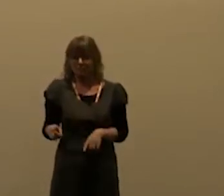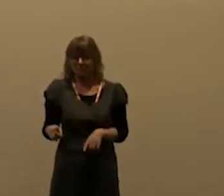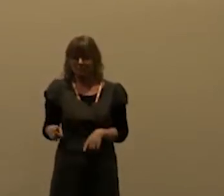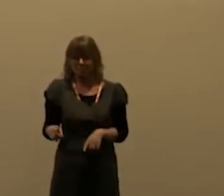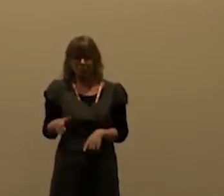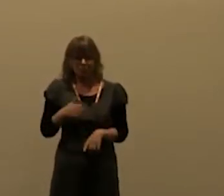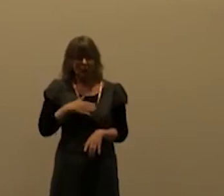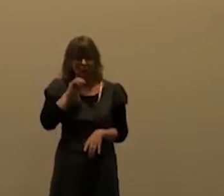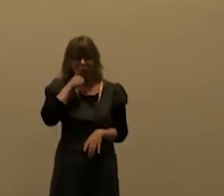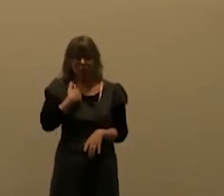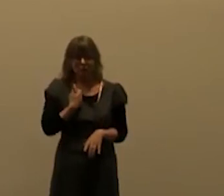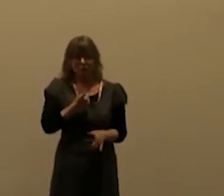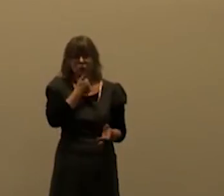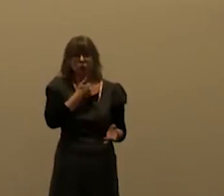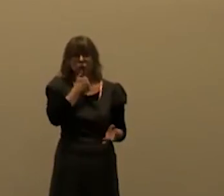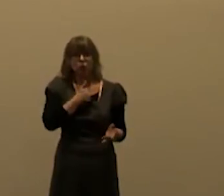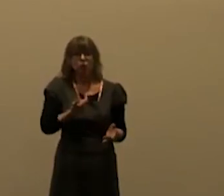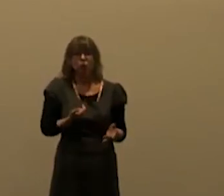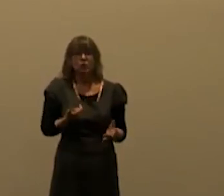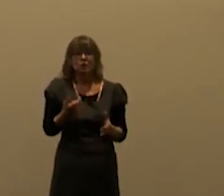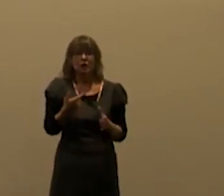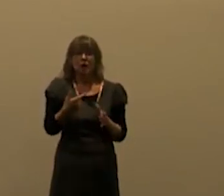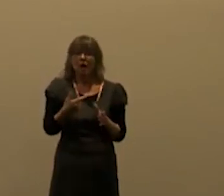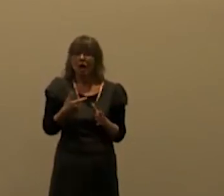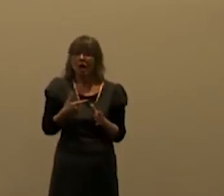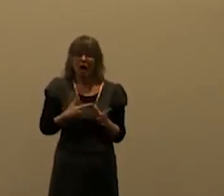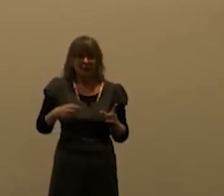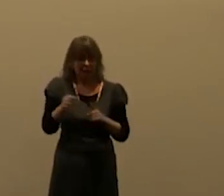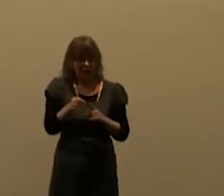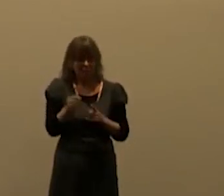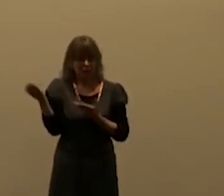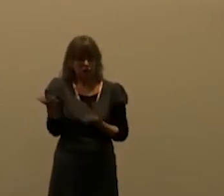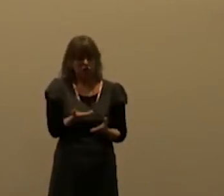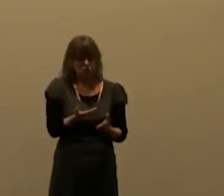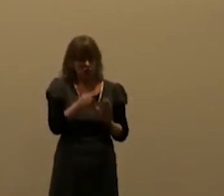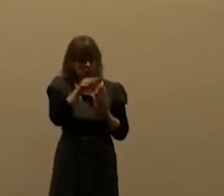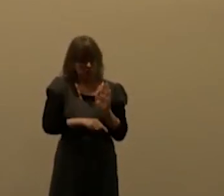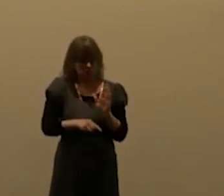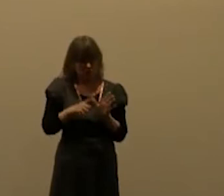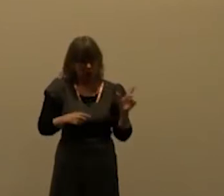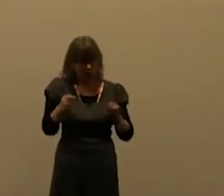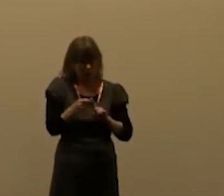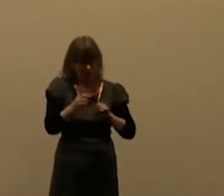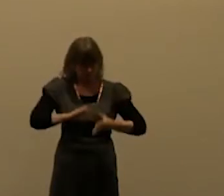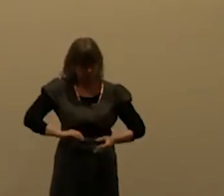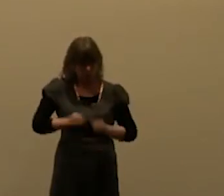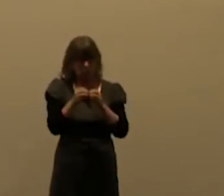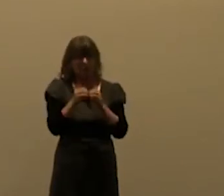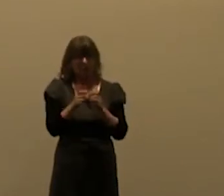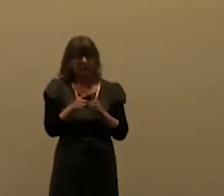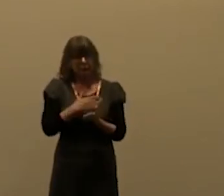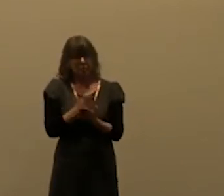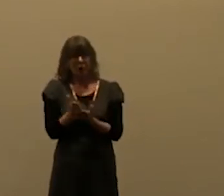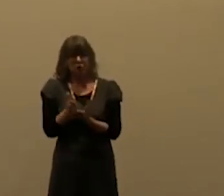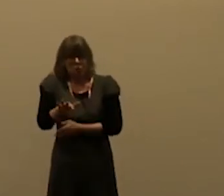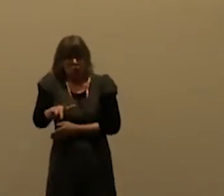I would probably use an Azure Id app. Yeah, like a service principal, and you can spin one up. Again, there's some lovely PowerShell out